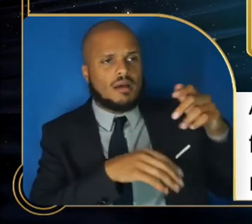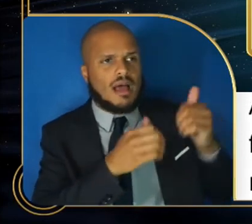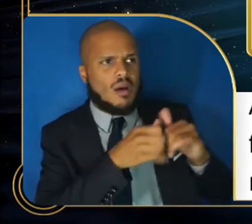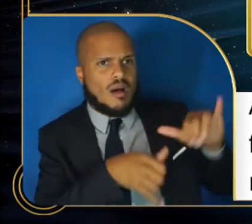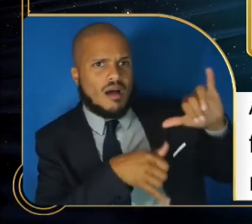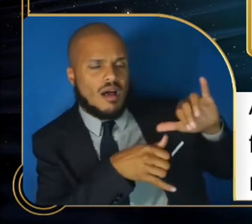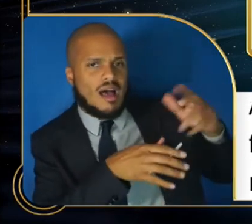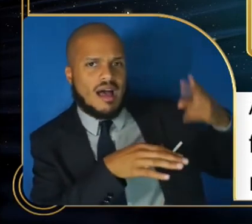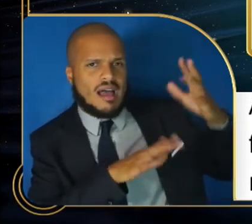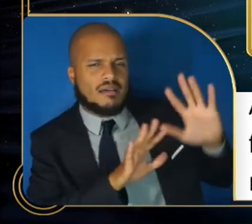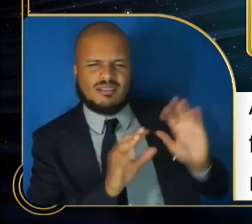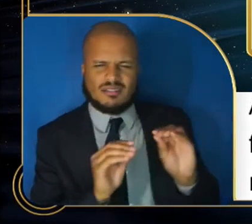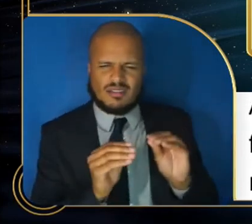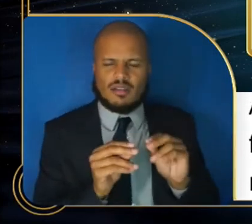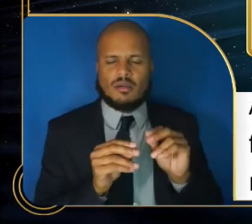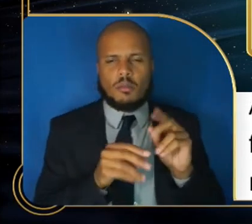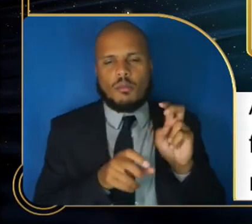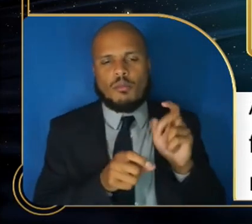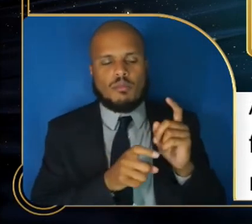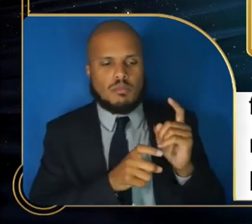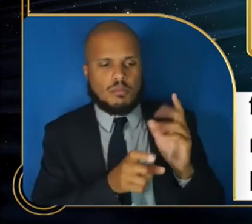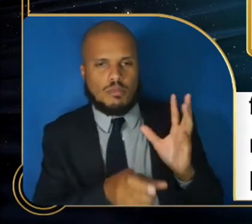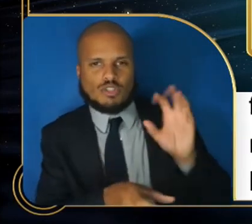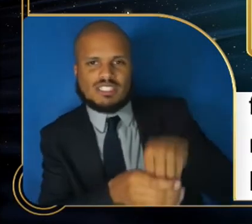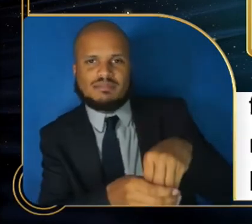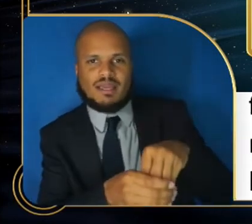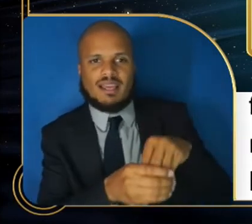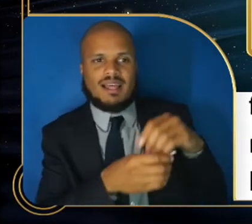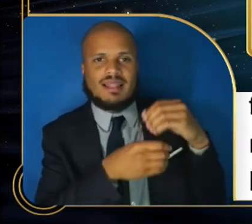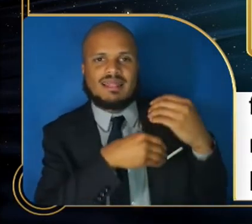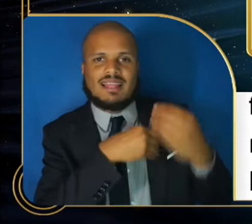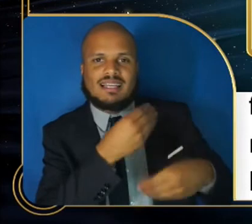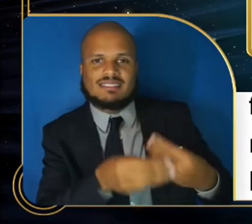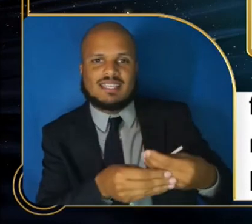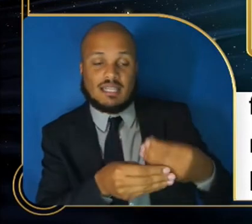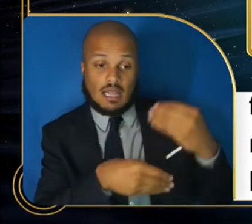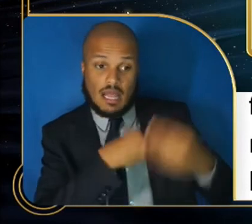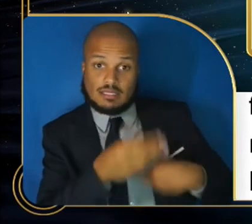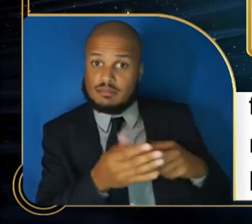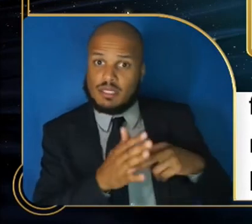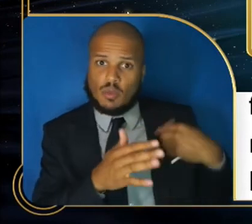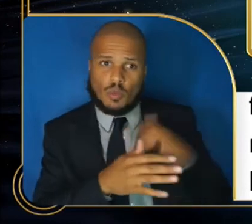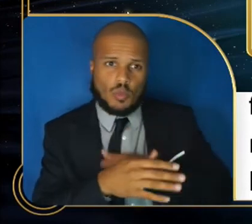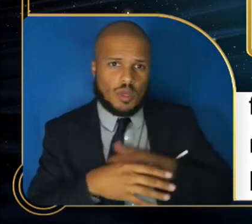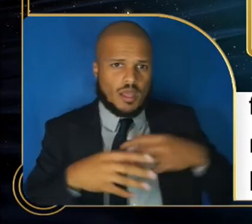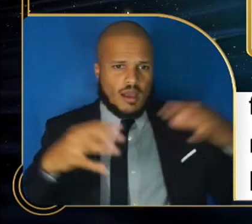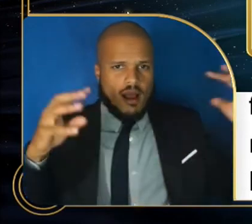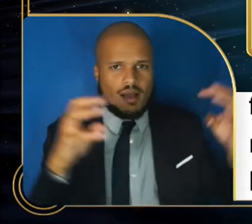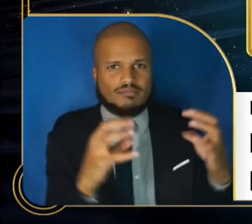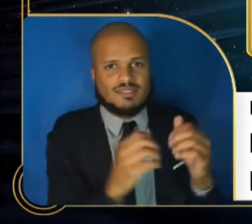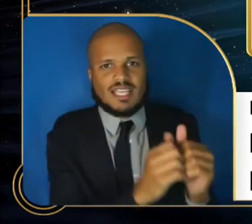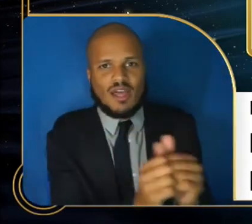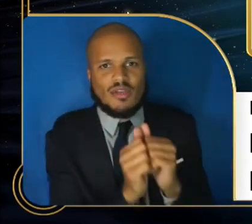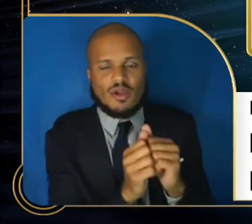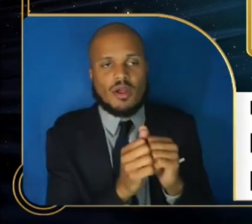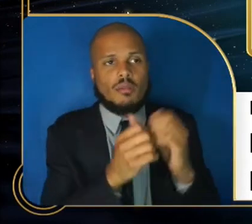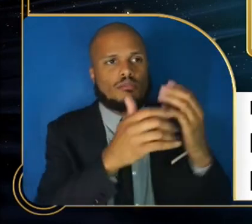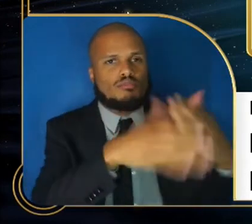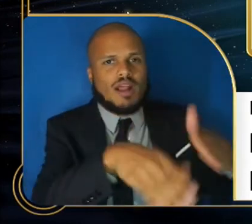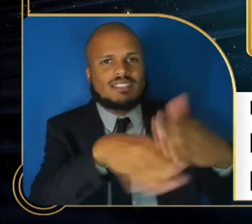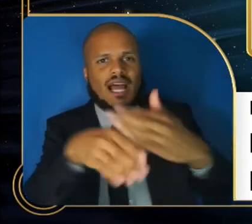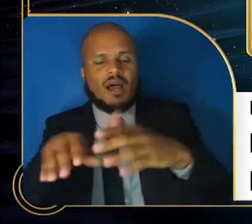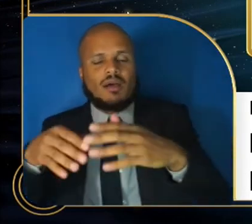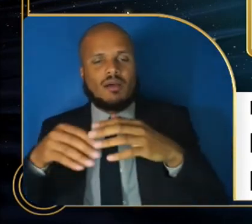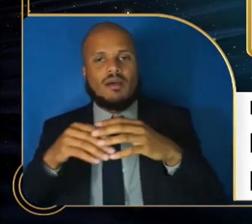a legacy of bringing people together, breaking down boundaries, building community, and celebrating the